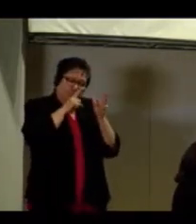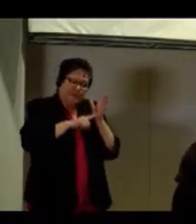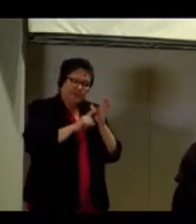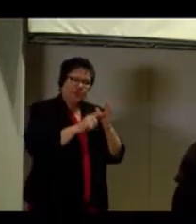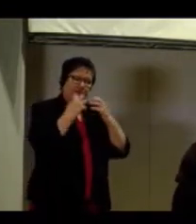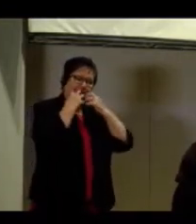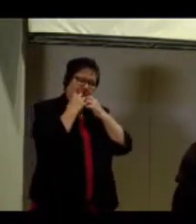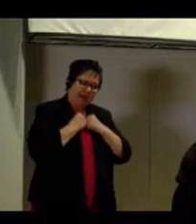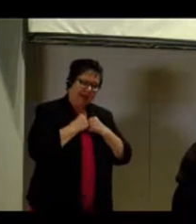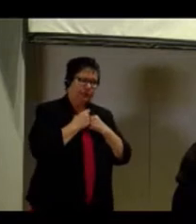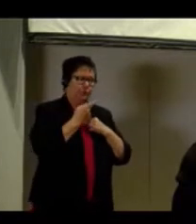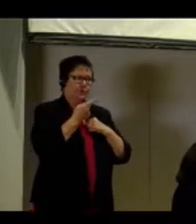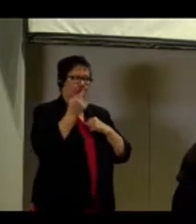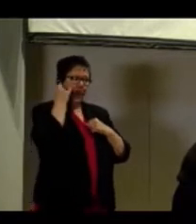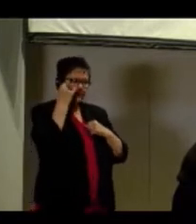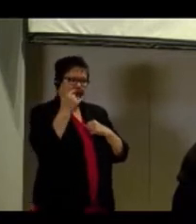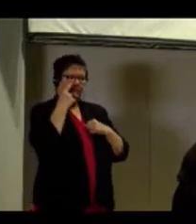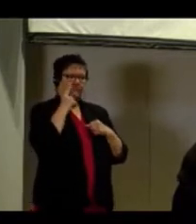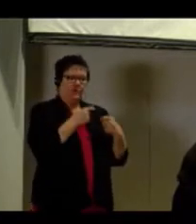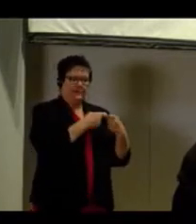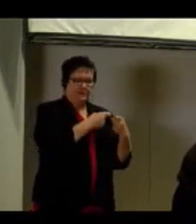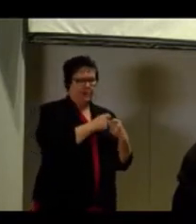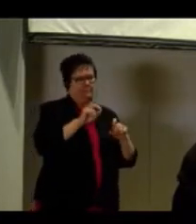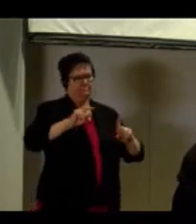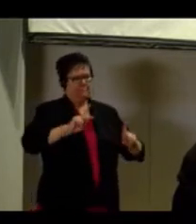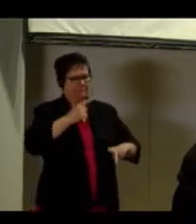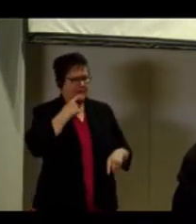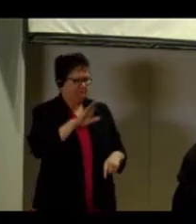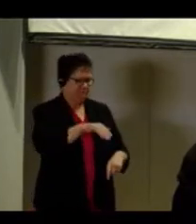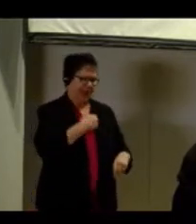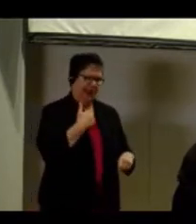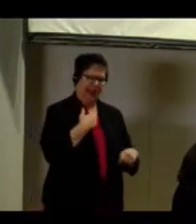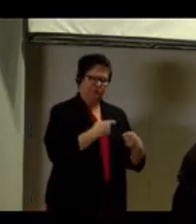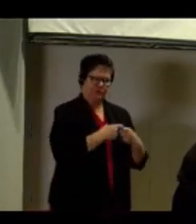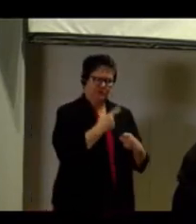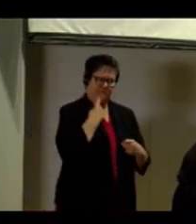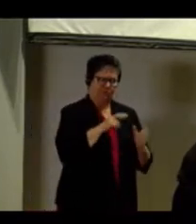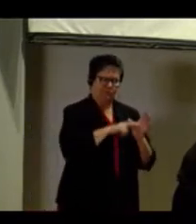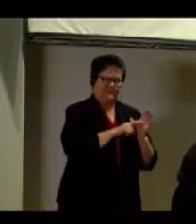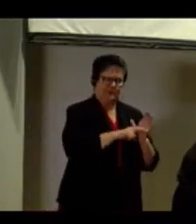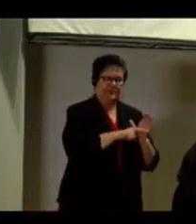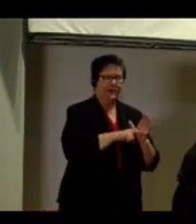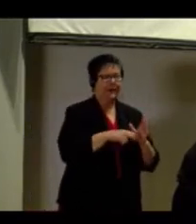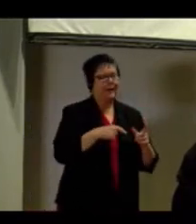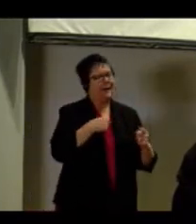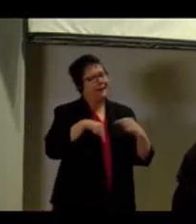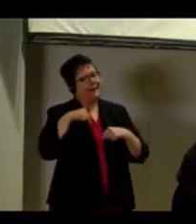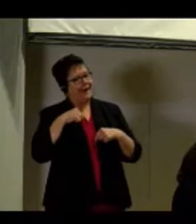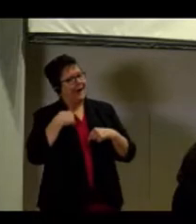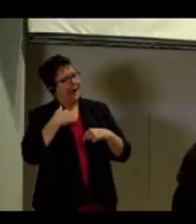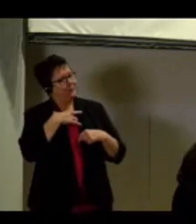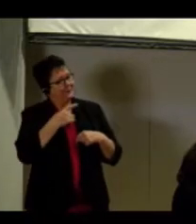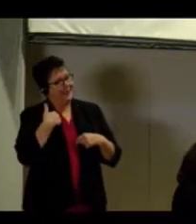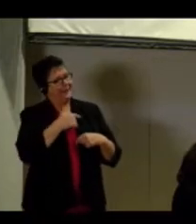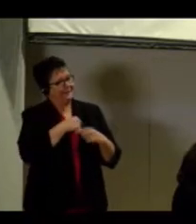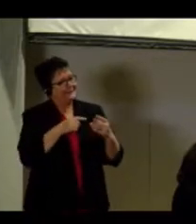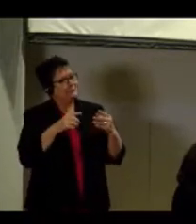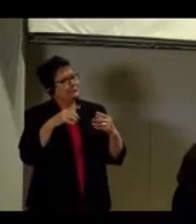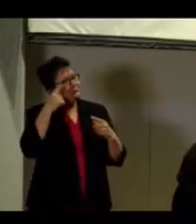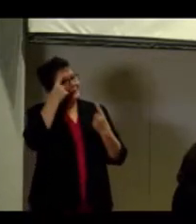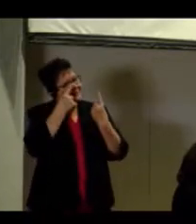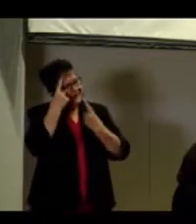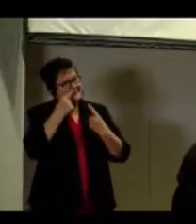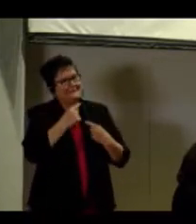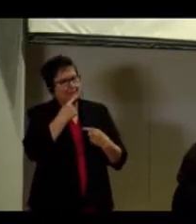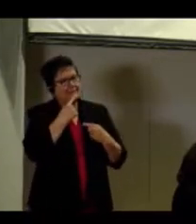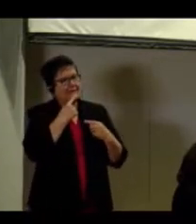made for digitization. People say, we've got to digitize because of research. But I'd like our institutions to take a bit more seriously the way that that